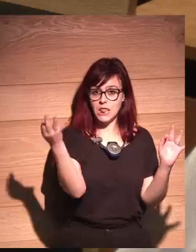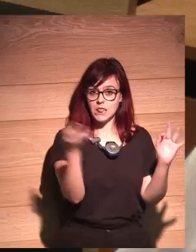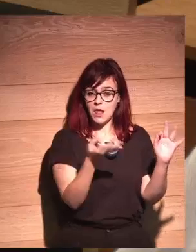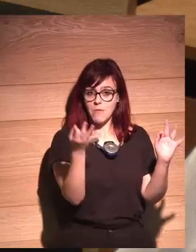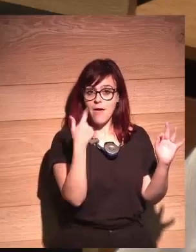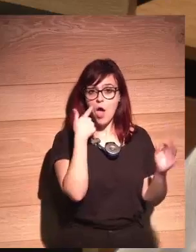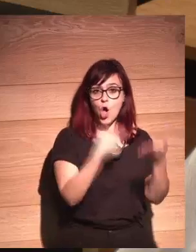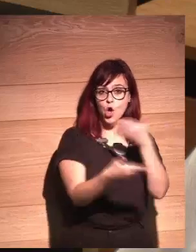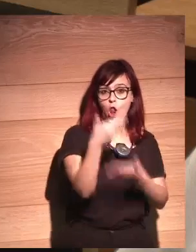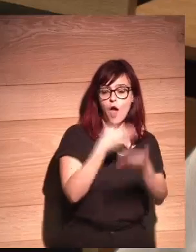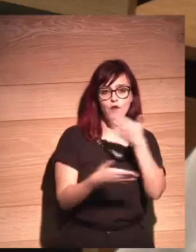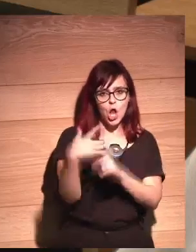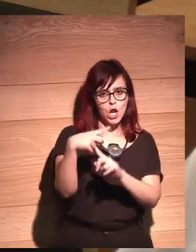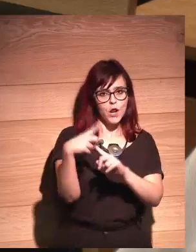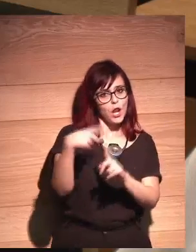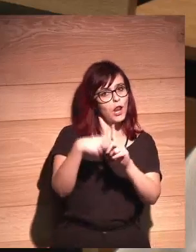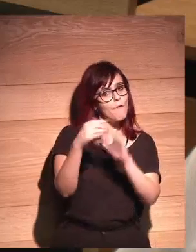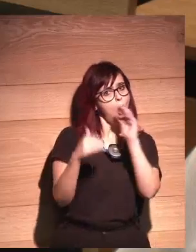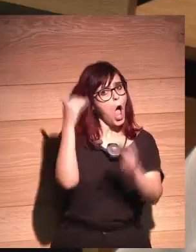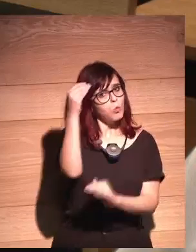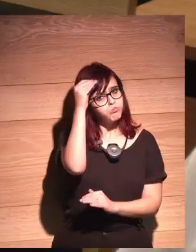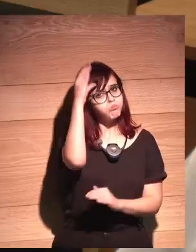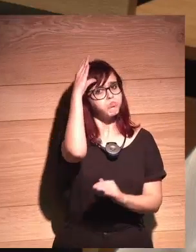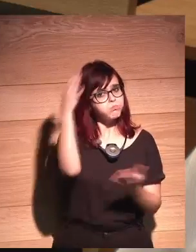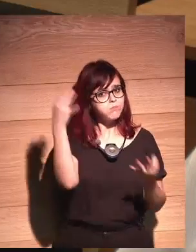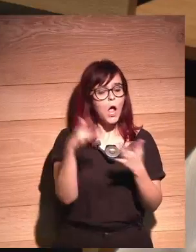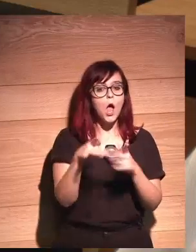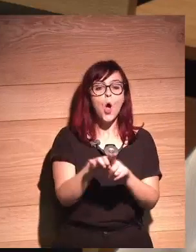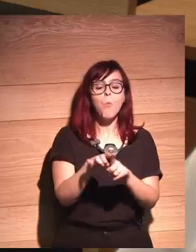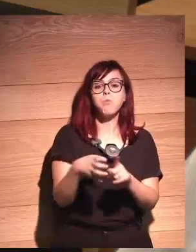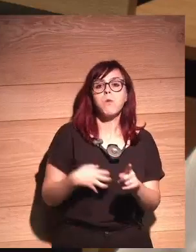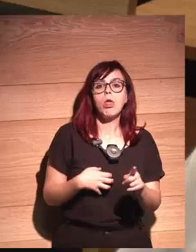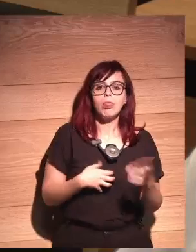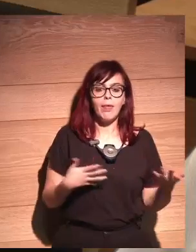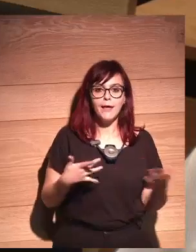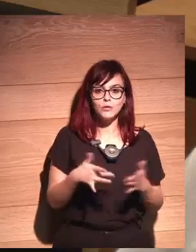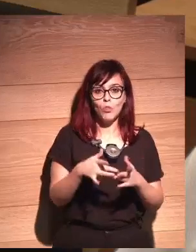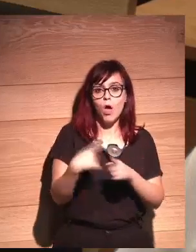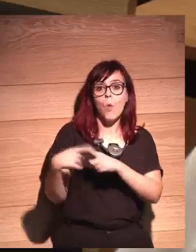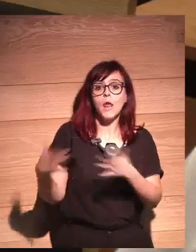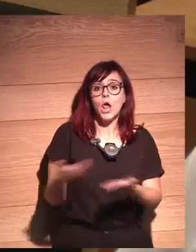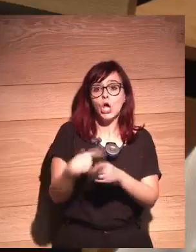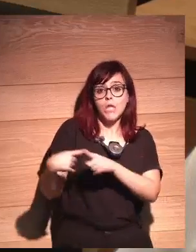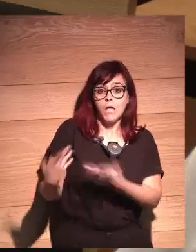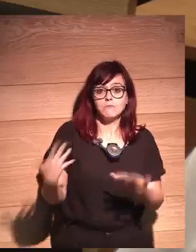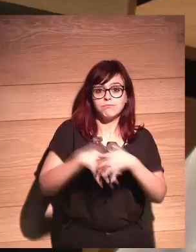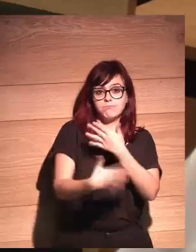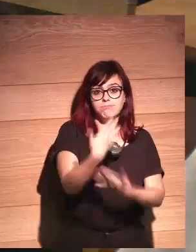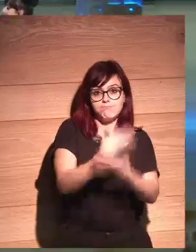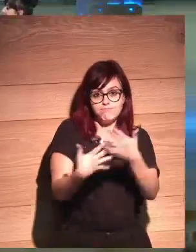have specialists that are able to collaborate with a high level of knowledge. We can't mix everything up.